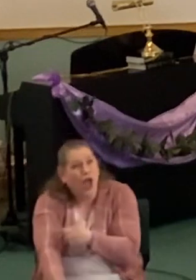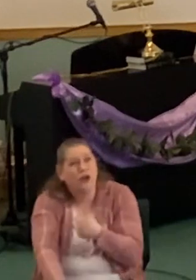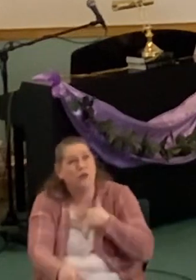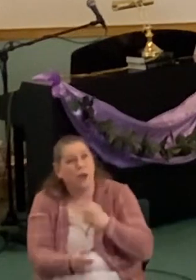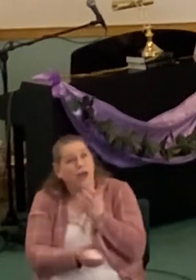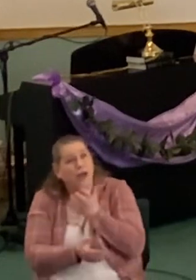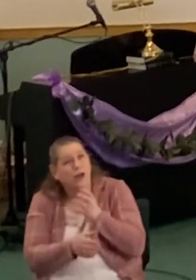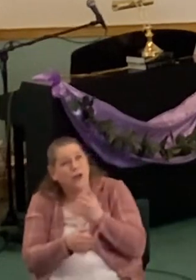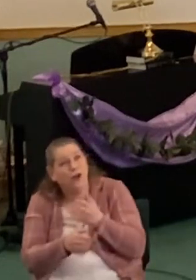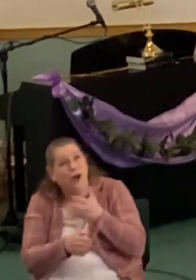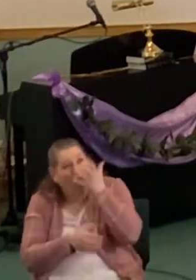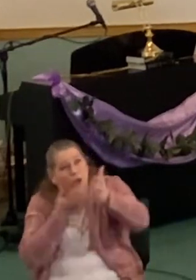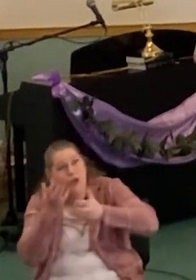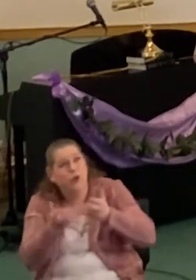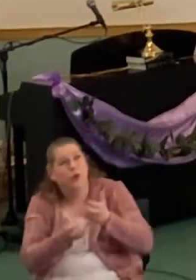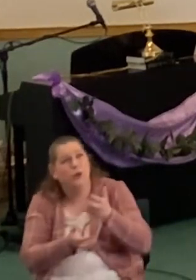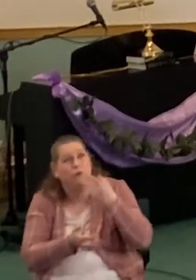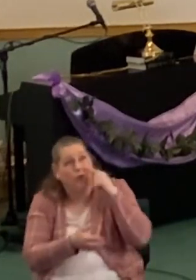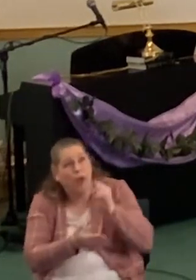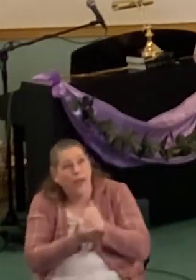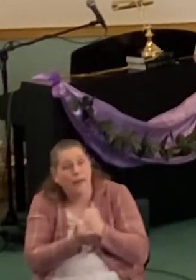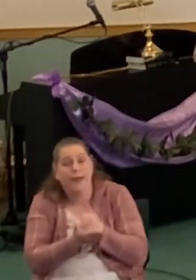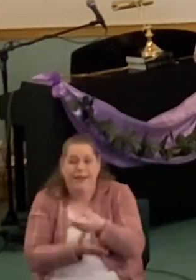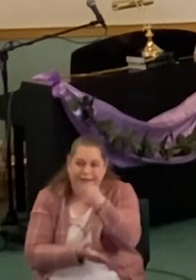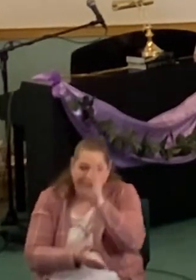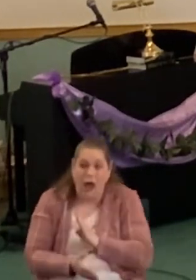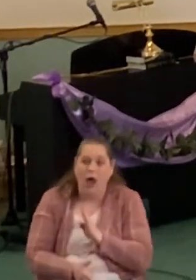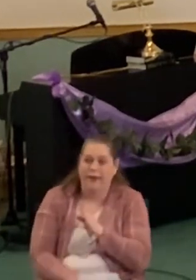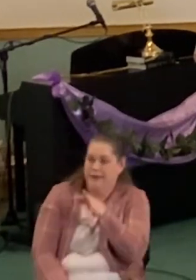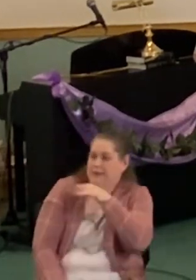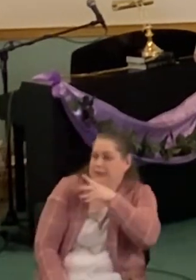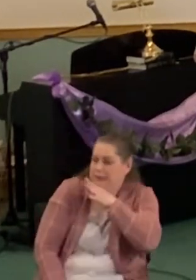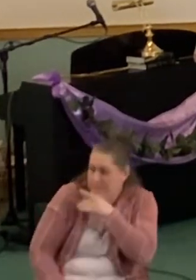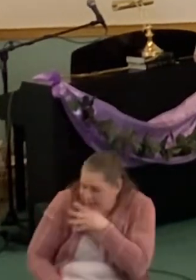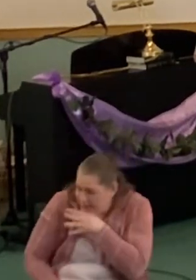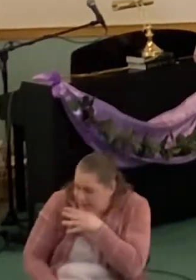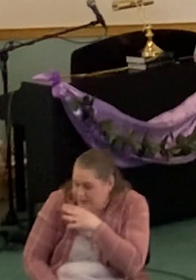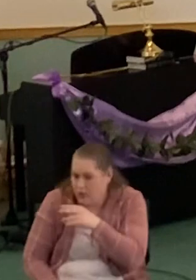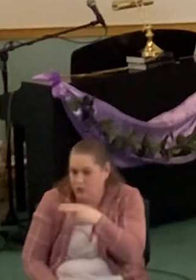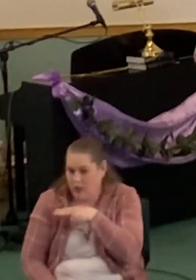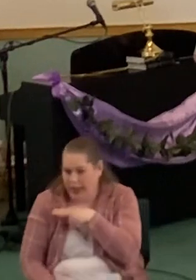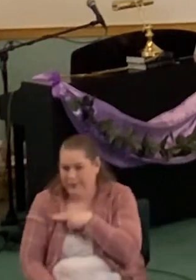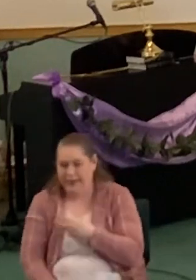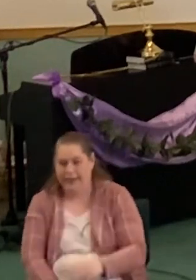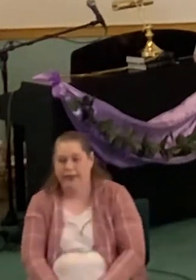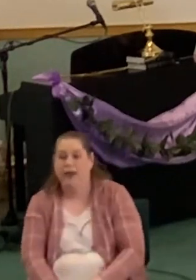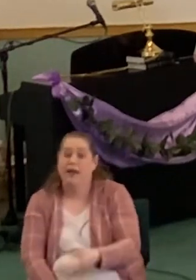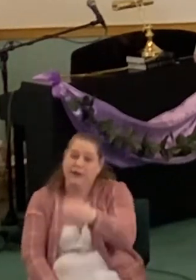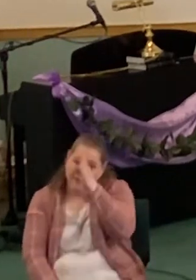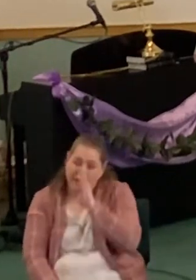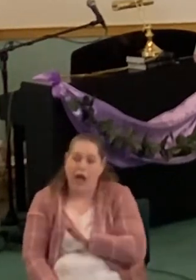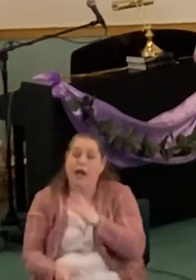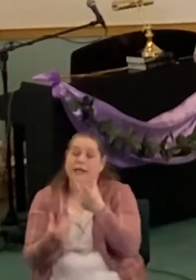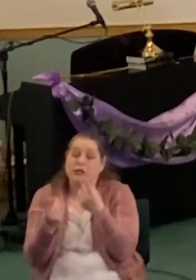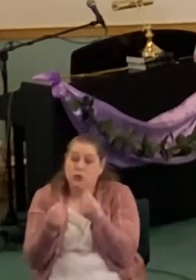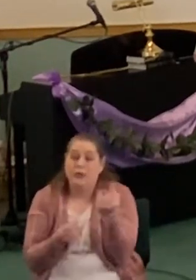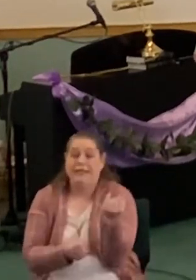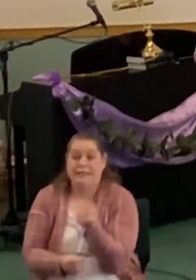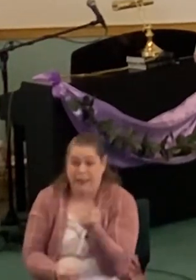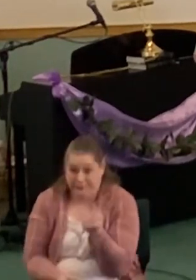2, God breaks that silence and he speaks to Habakkuk. And God is doing something.